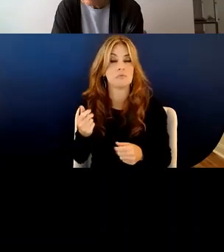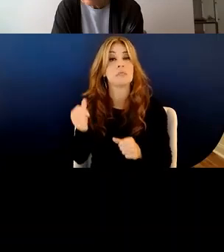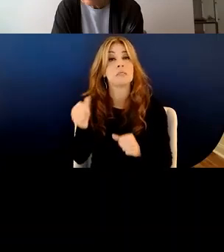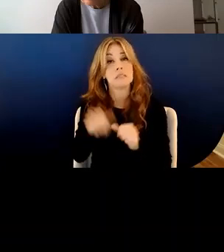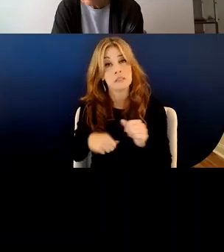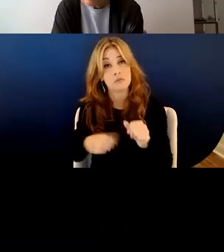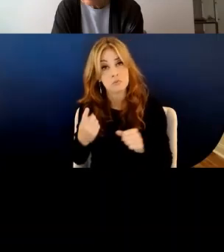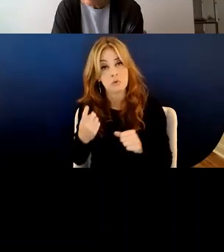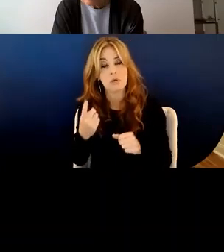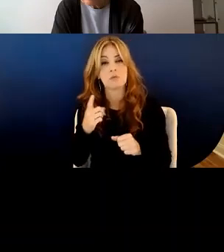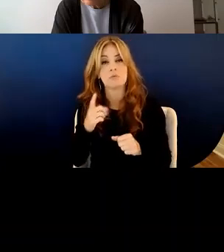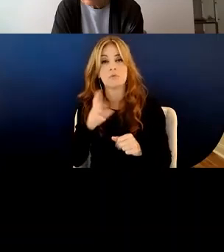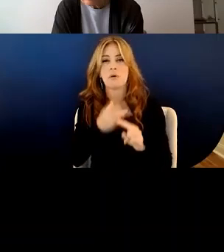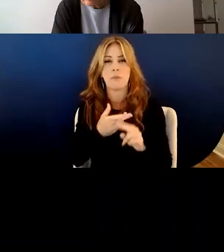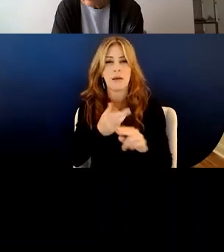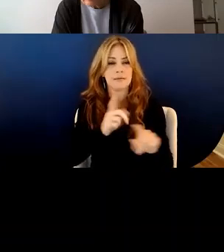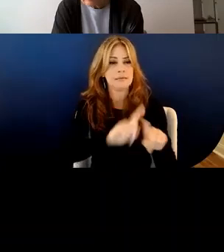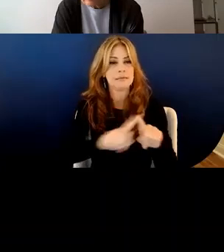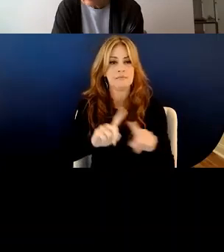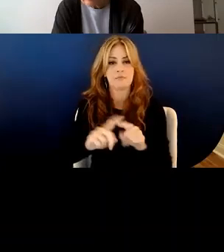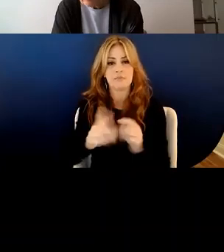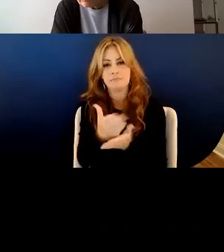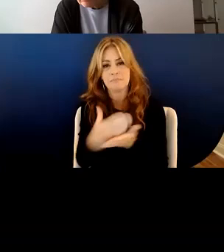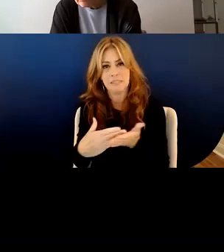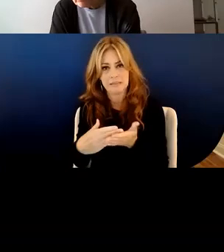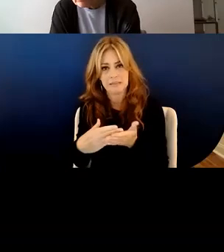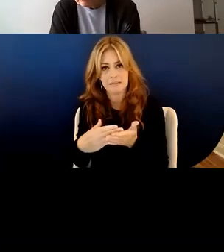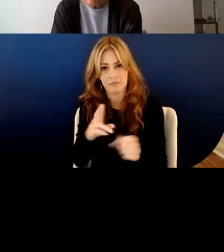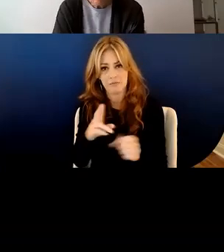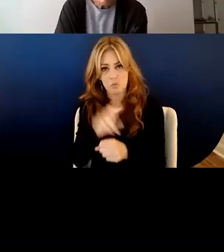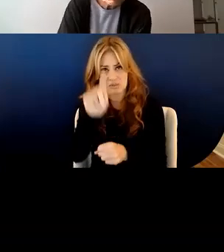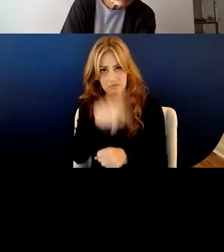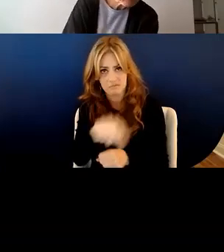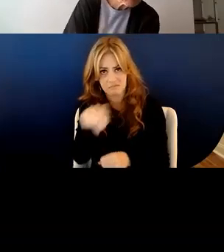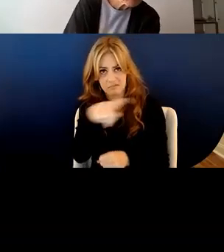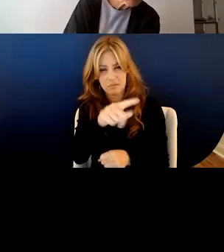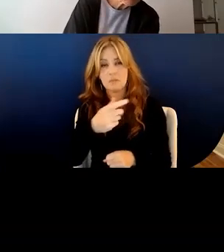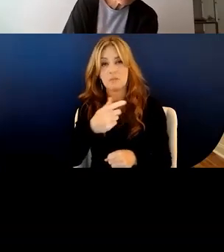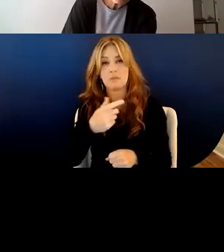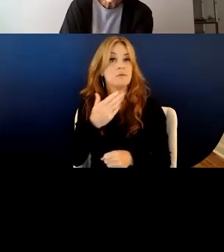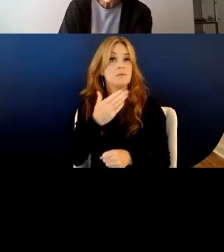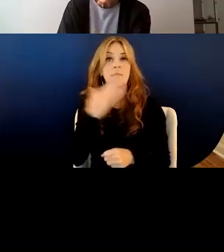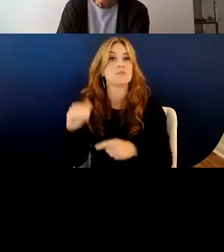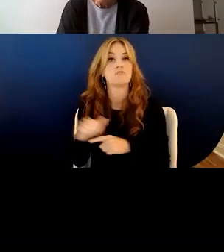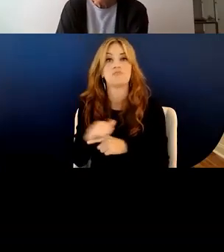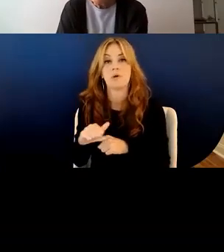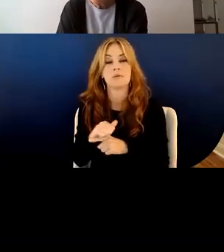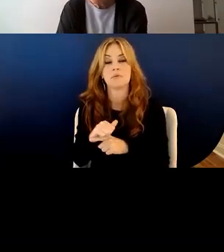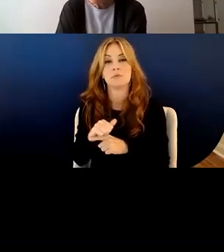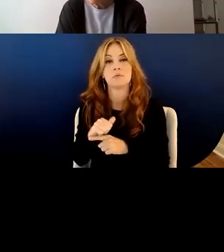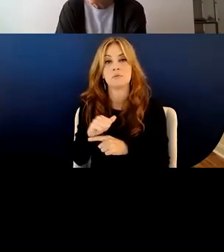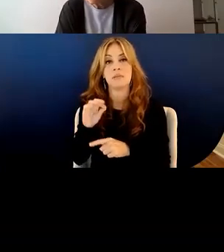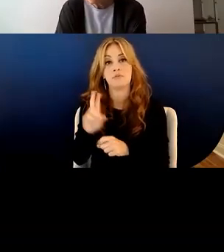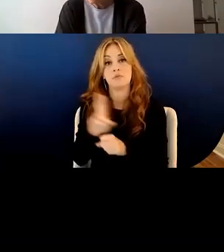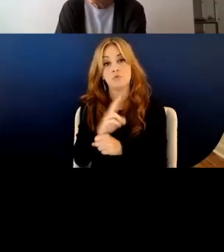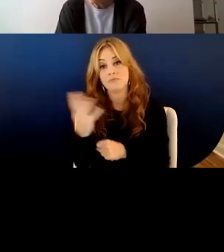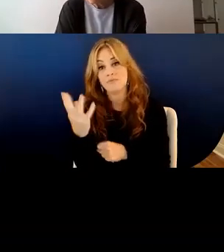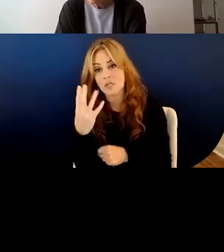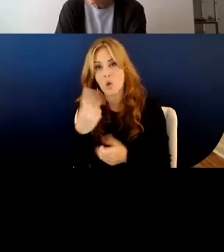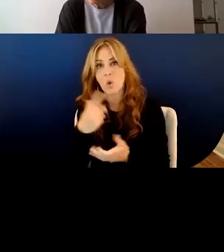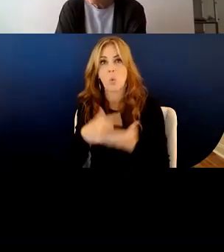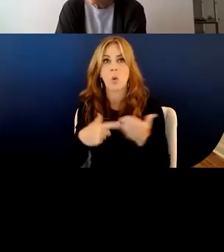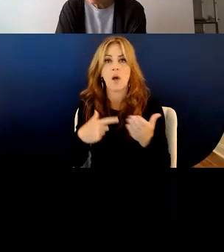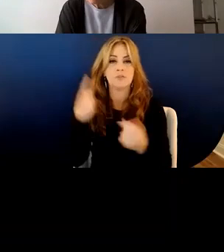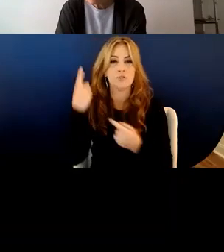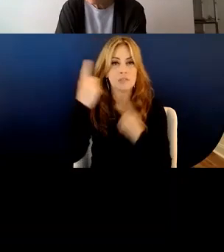different aspects of using the multimedia tools. So best practices, what to think about when using videos, when adding